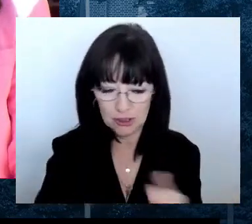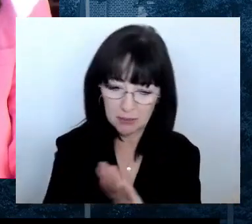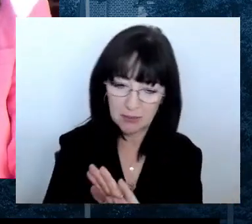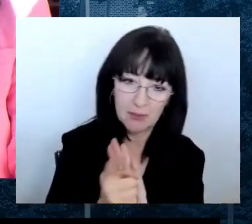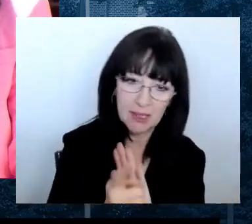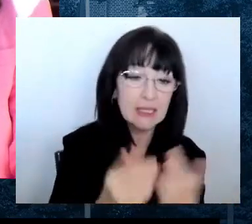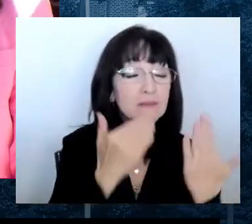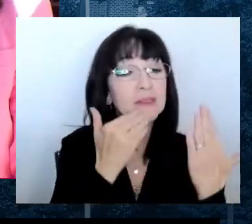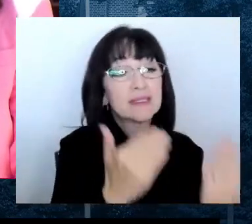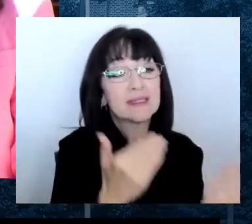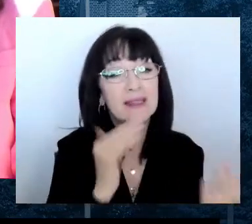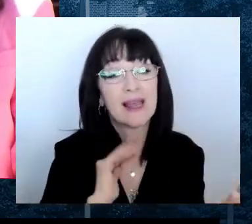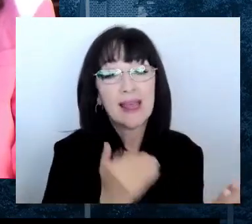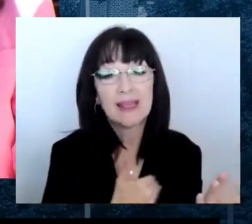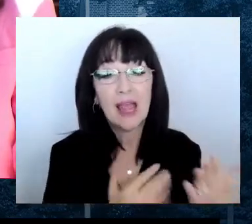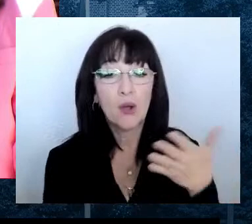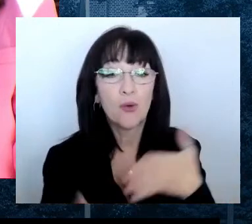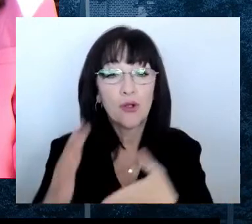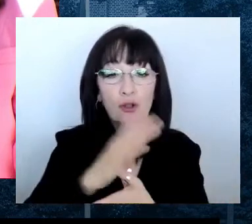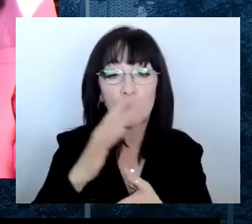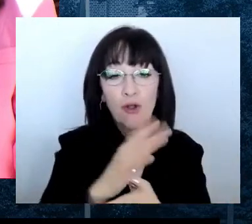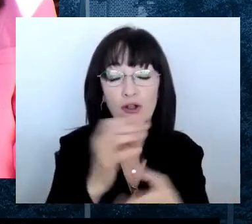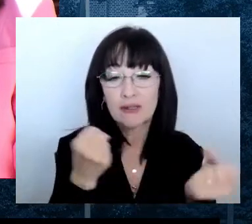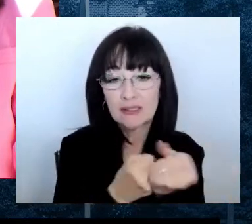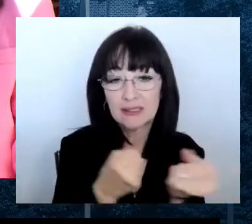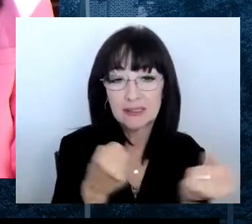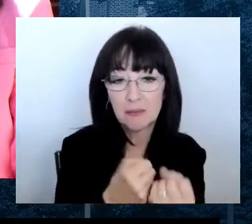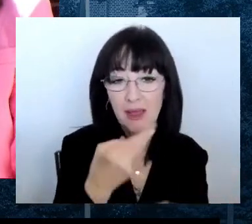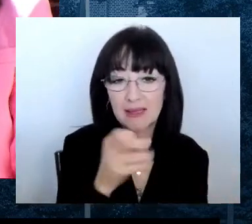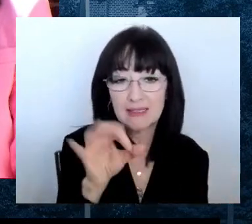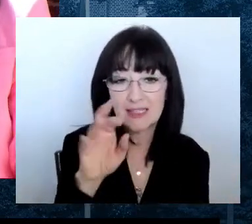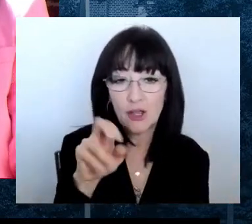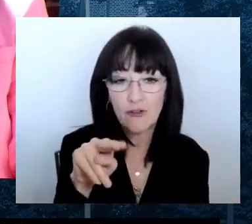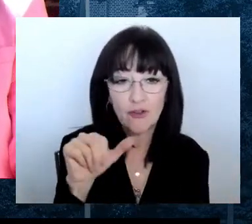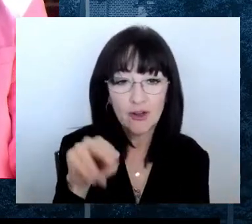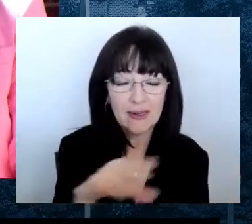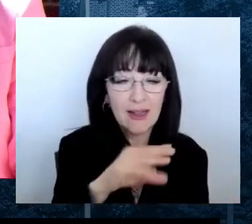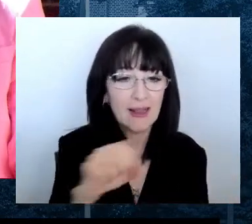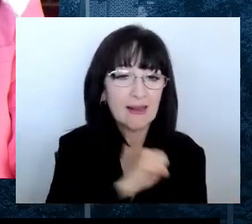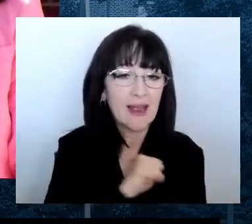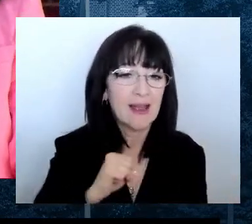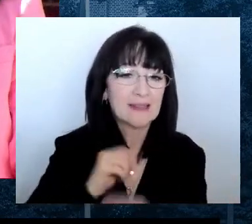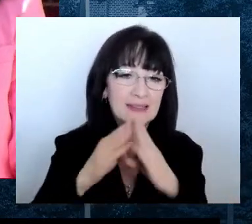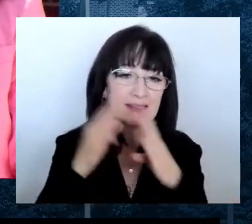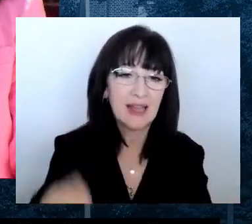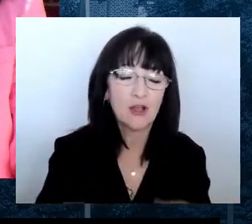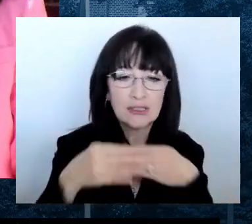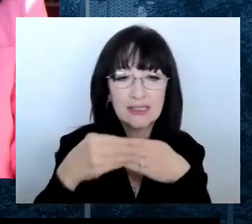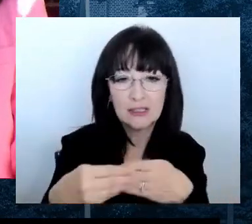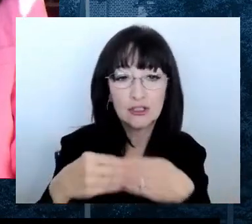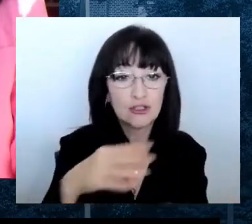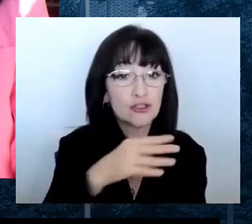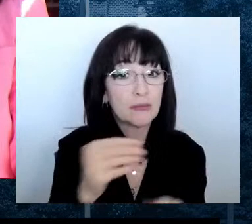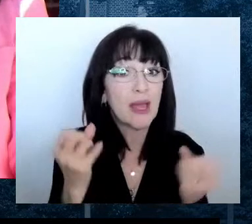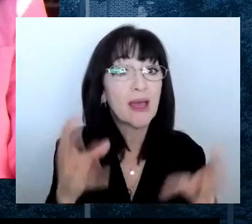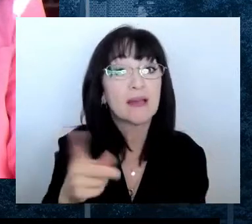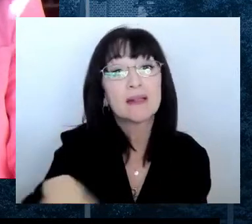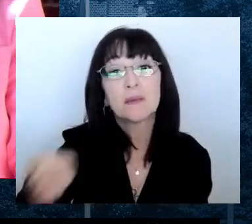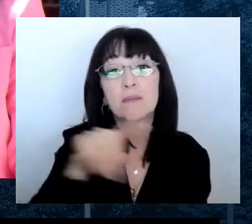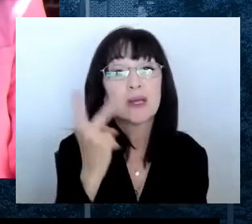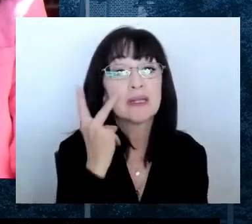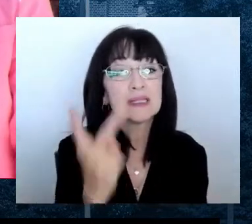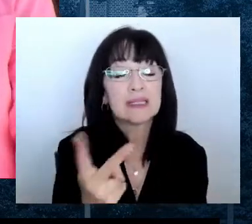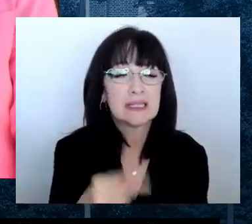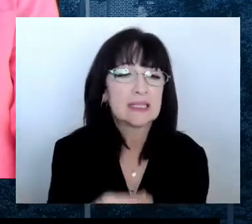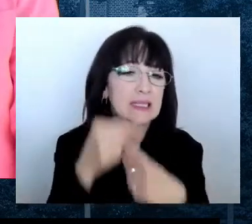prime sponsor, Representative Heffernan, to the Senate and the House leadership, and as many have noted, a special thanks